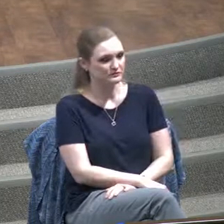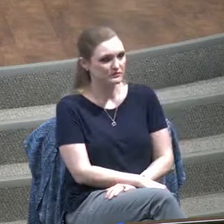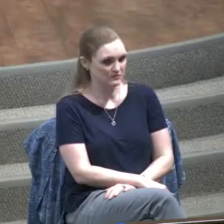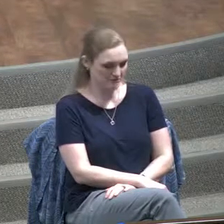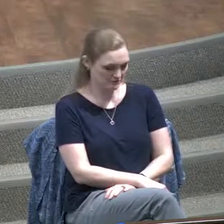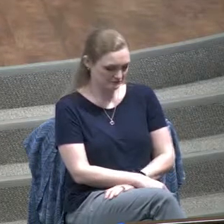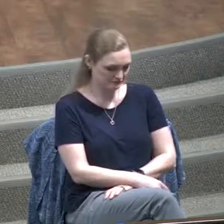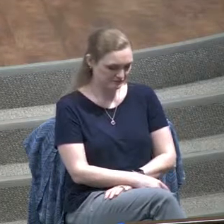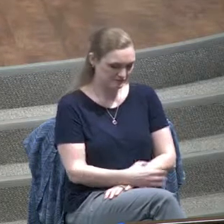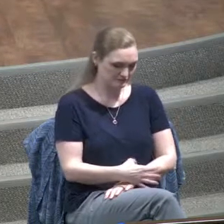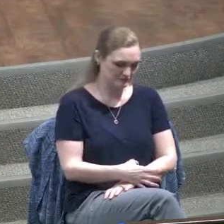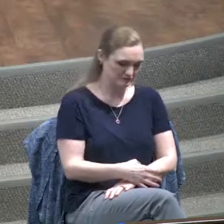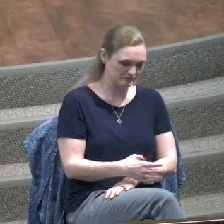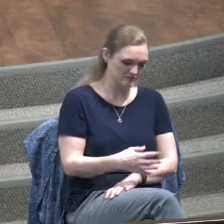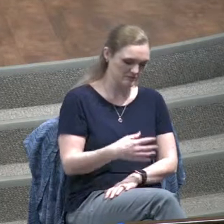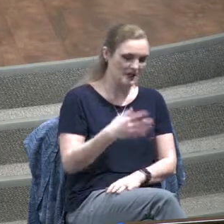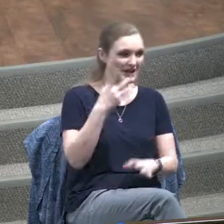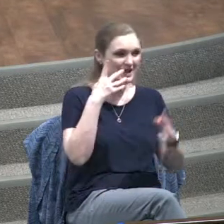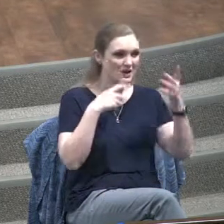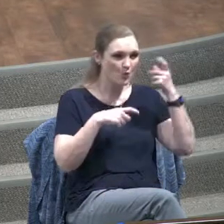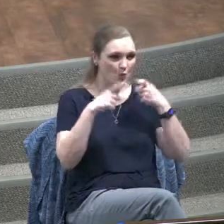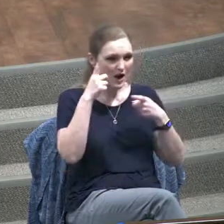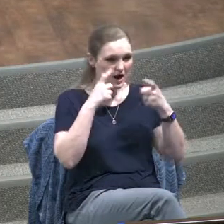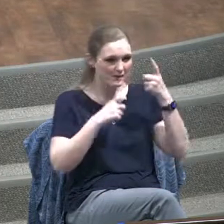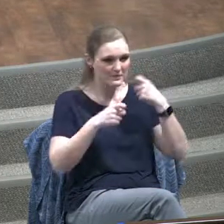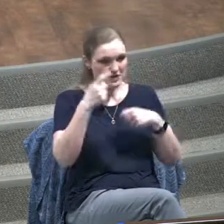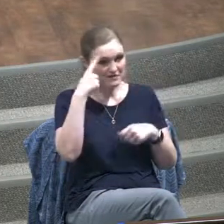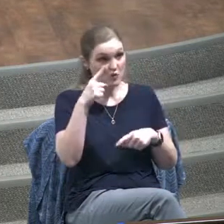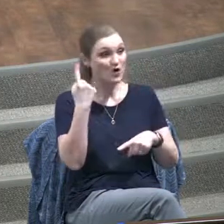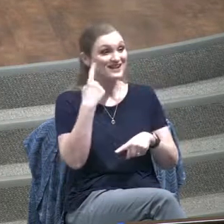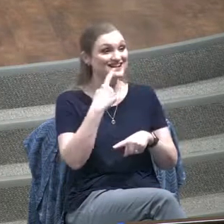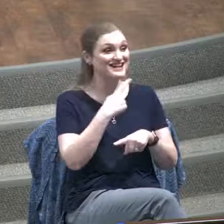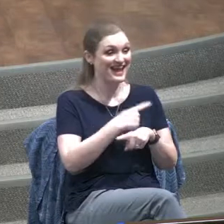He wept and mourned for days.